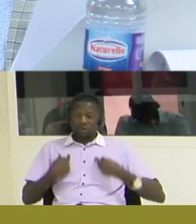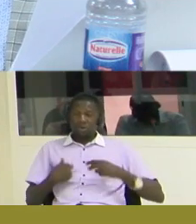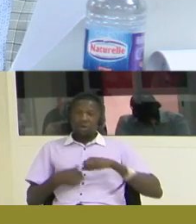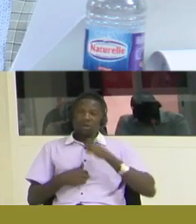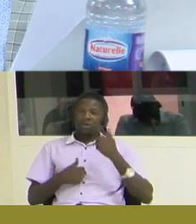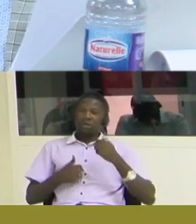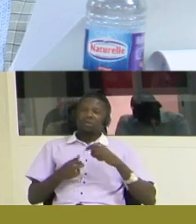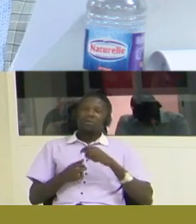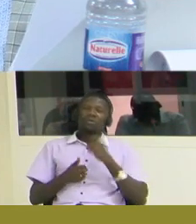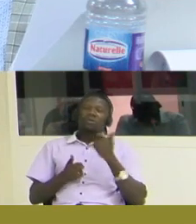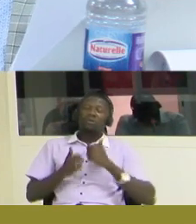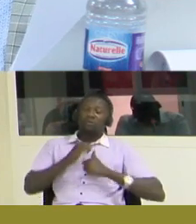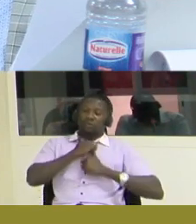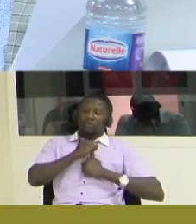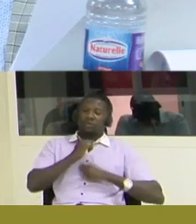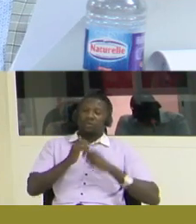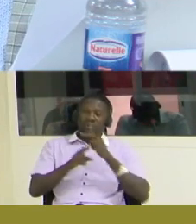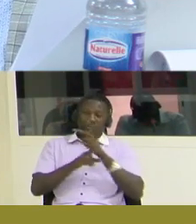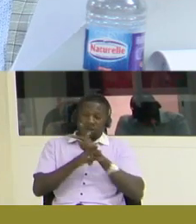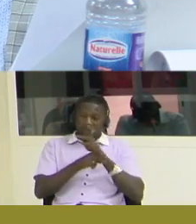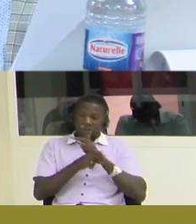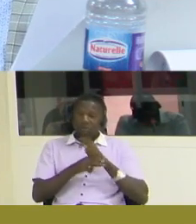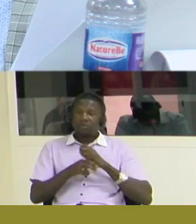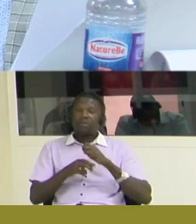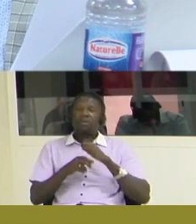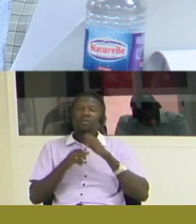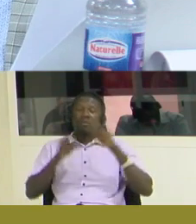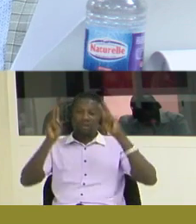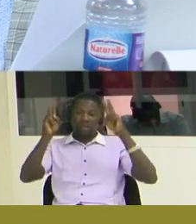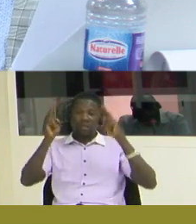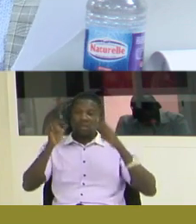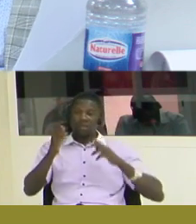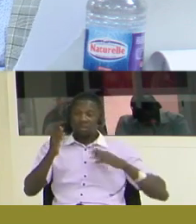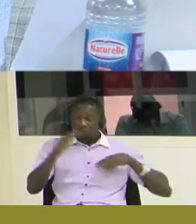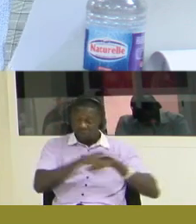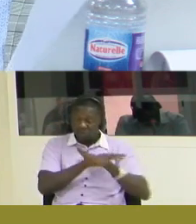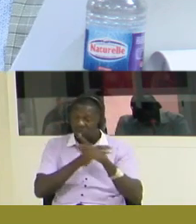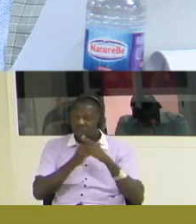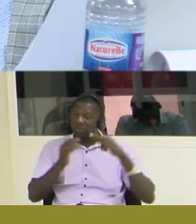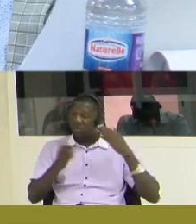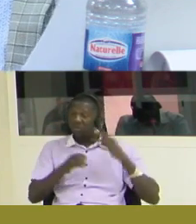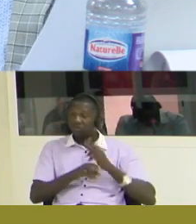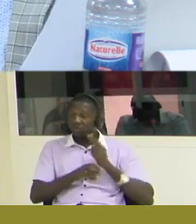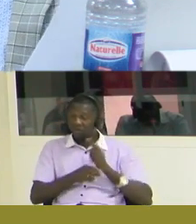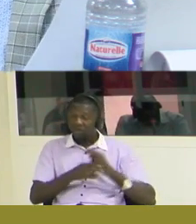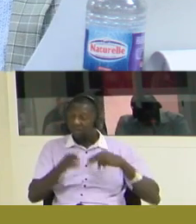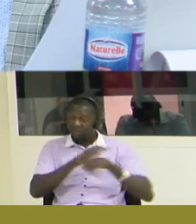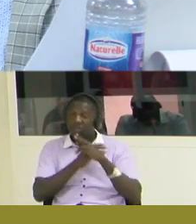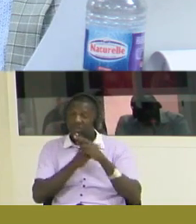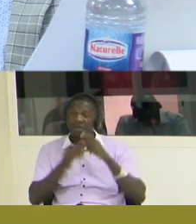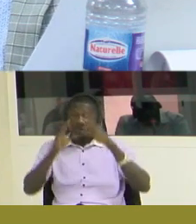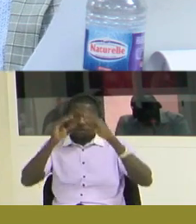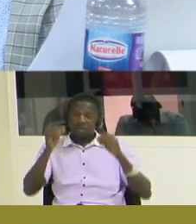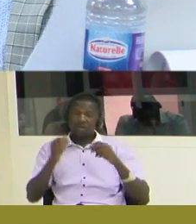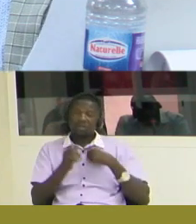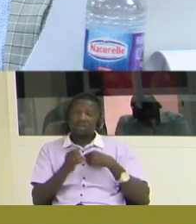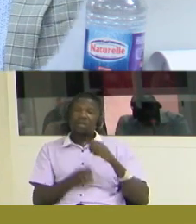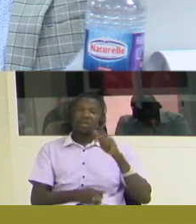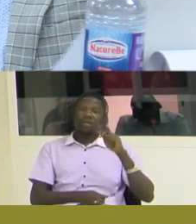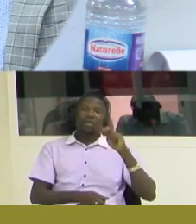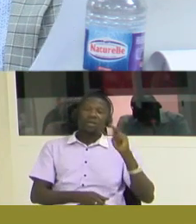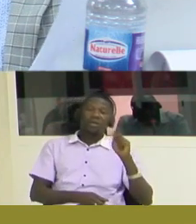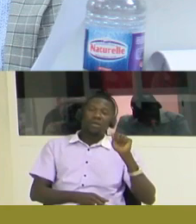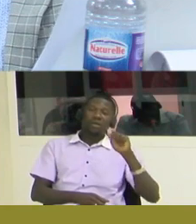personal personal guards of the Chairman rose into that office these officers who are califa by gingka misogyny